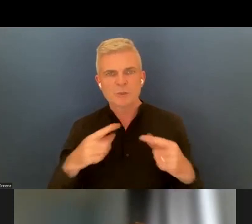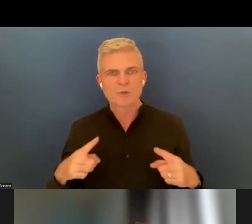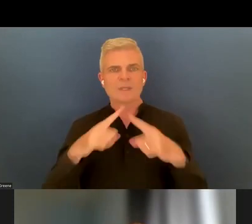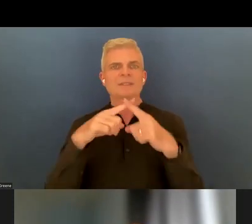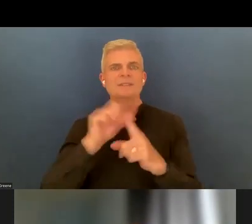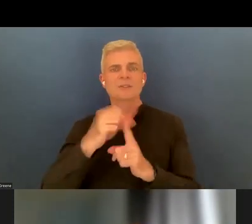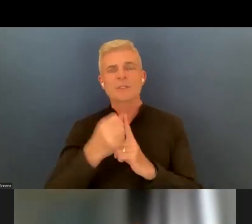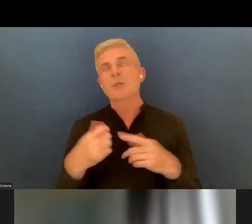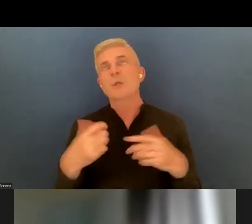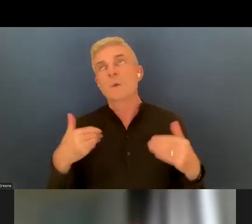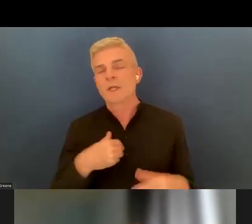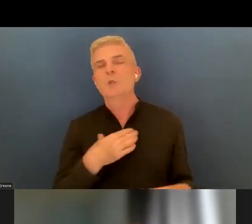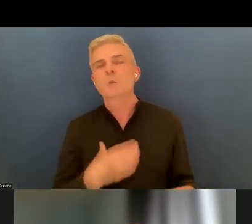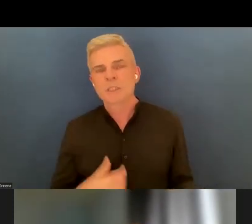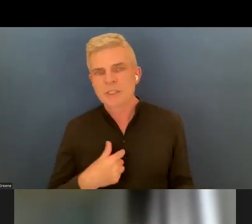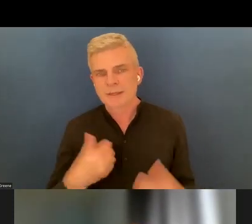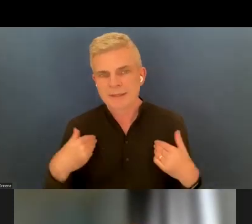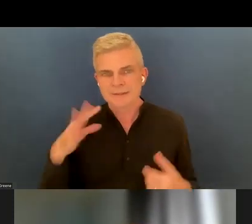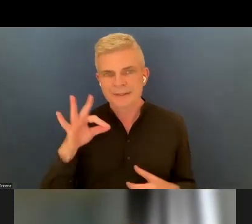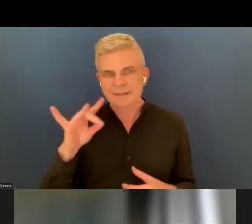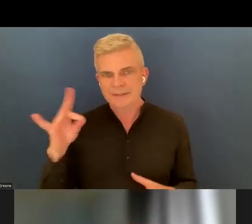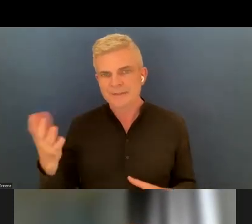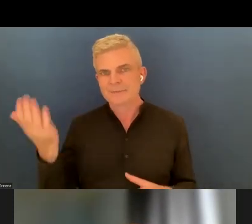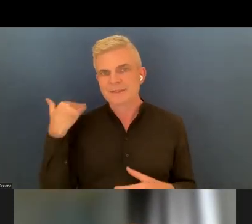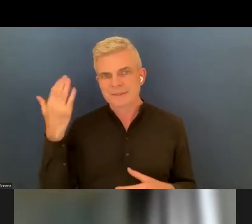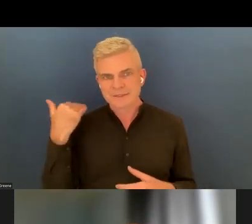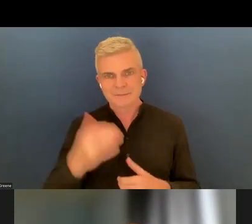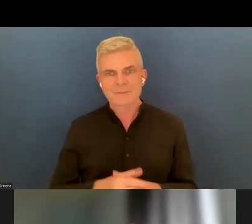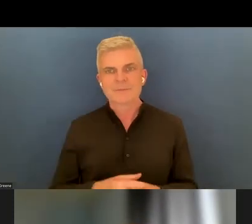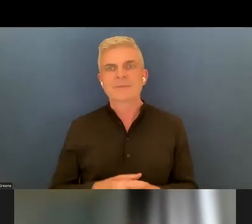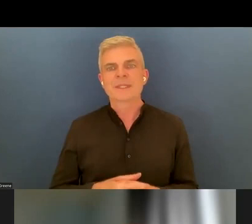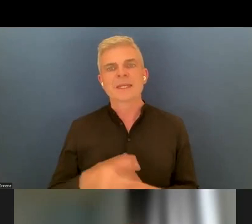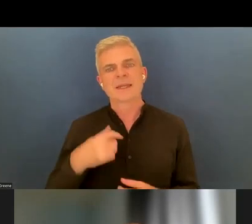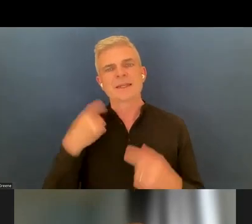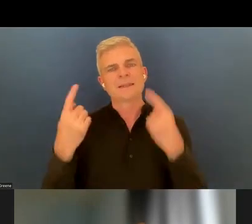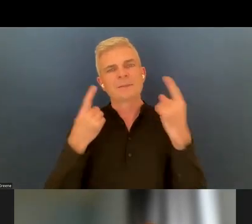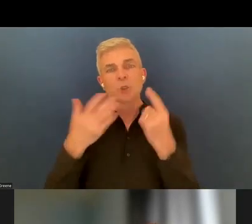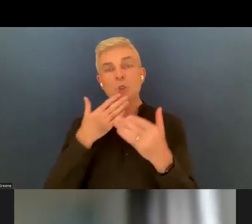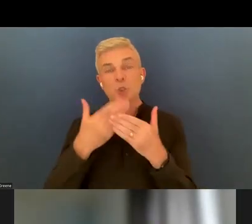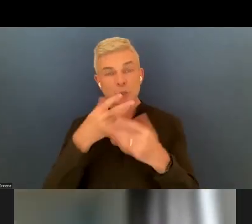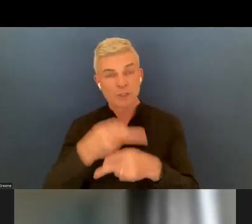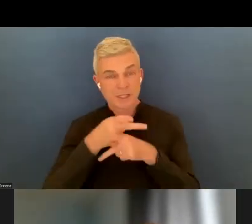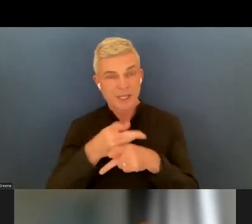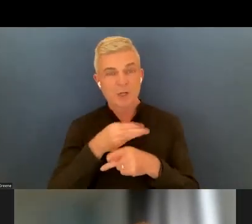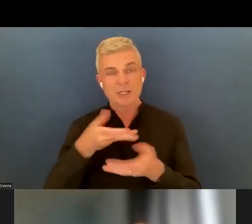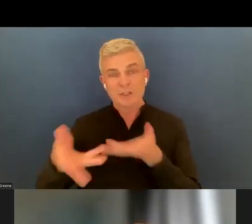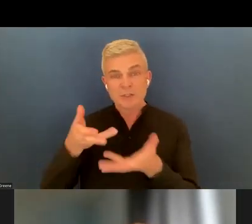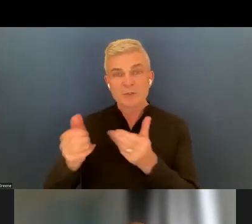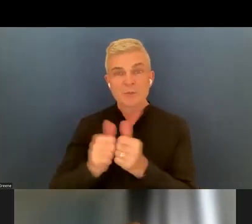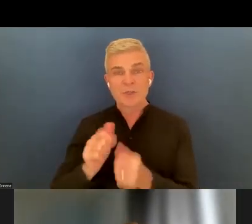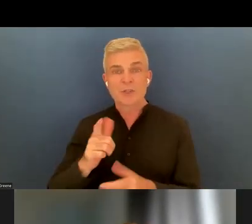988 then. So when I think about good care and the interactions I've had with law